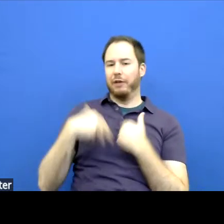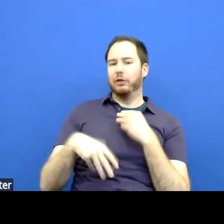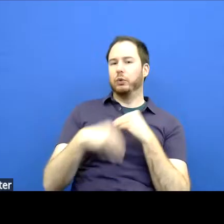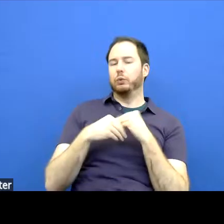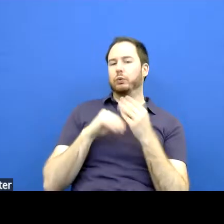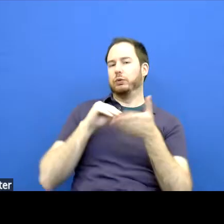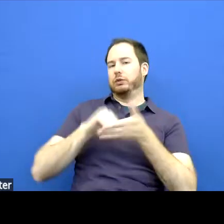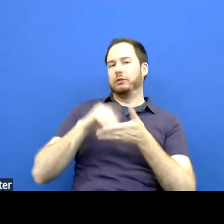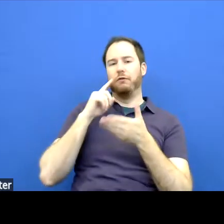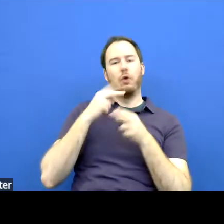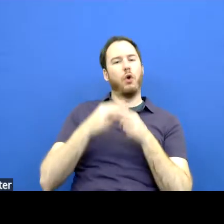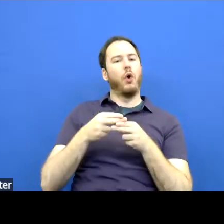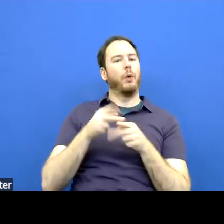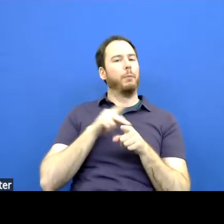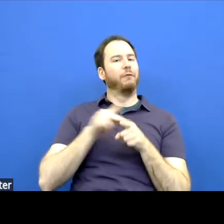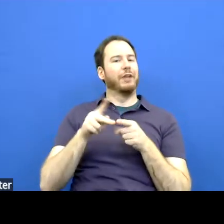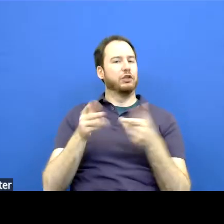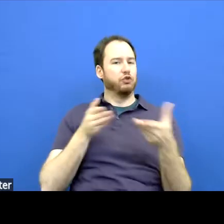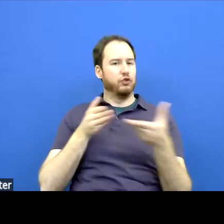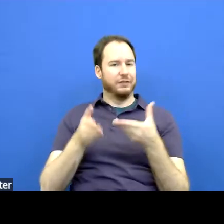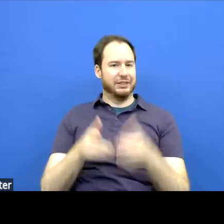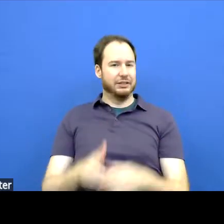under professional services,